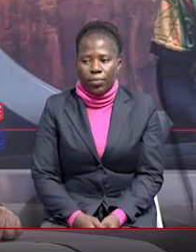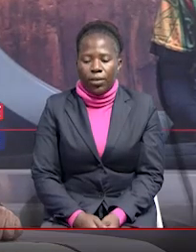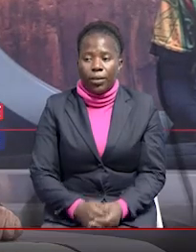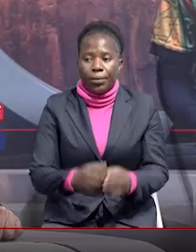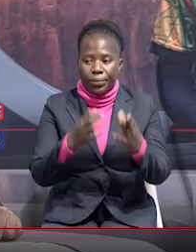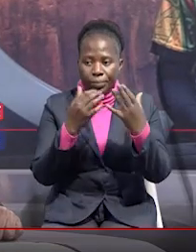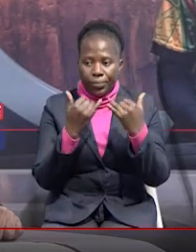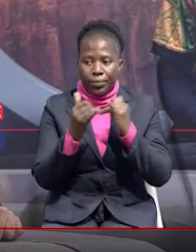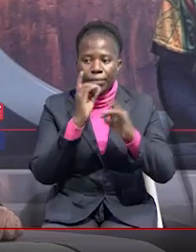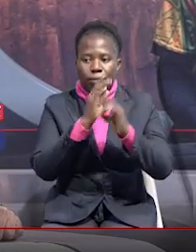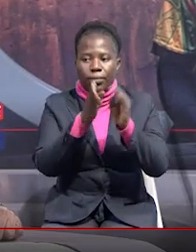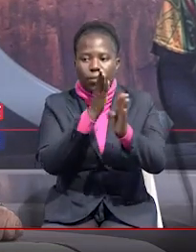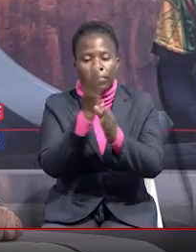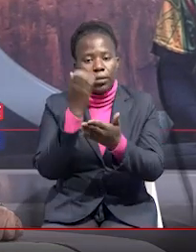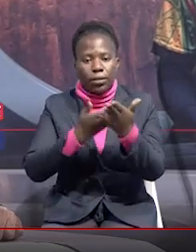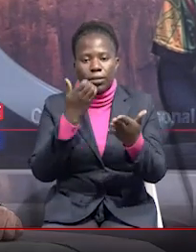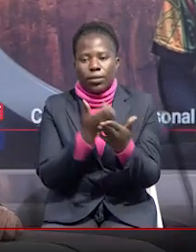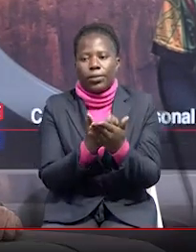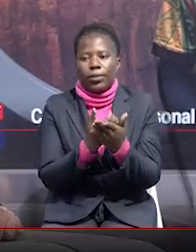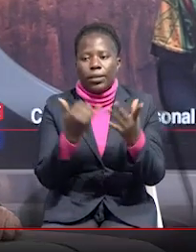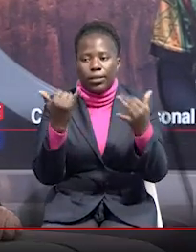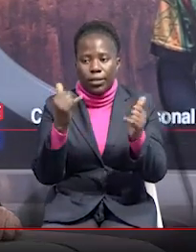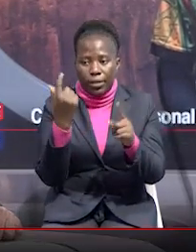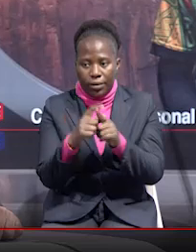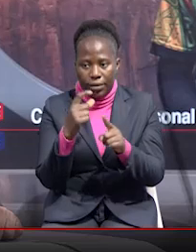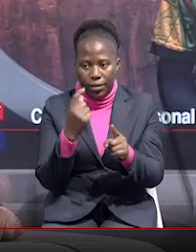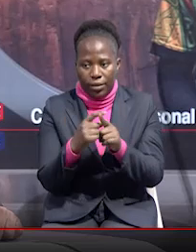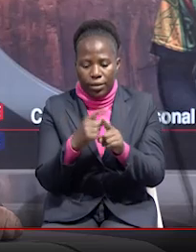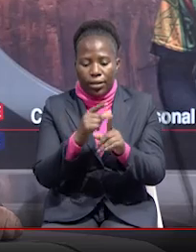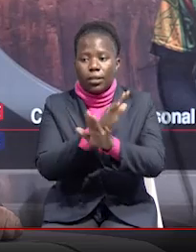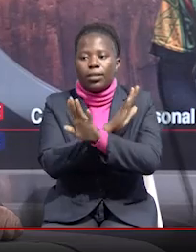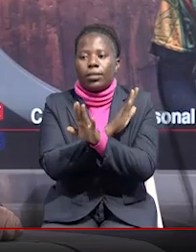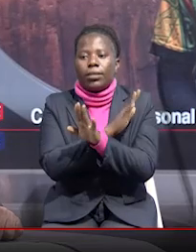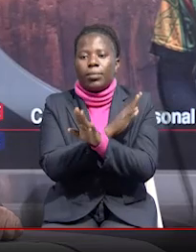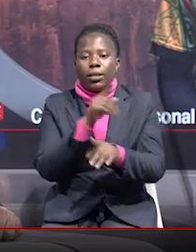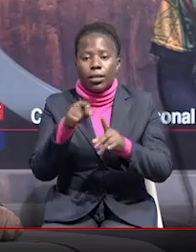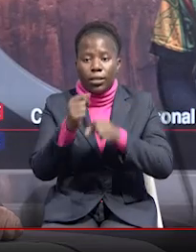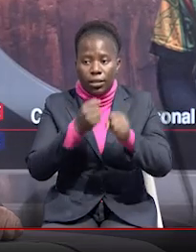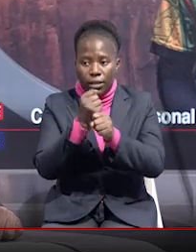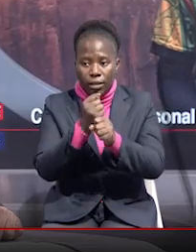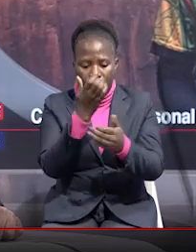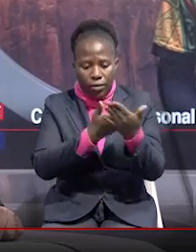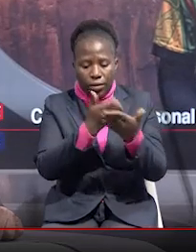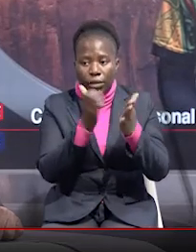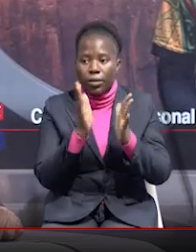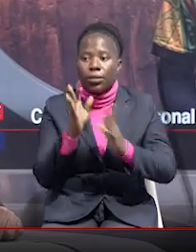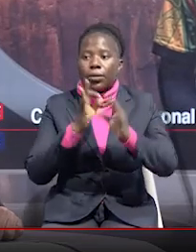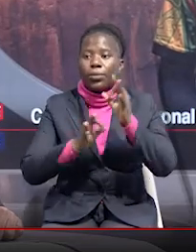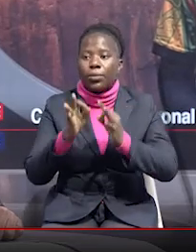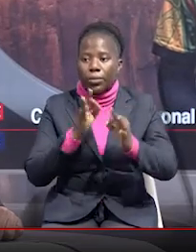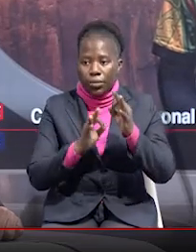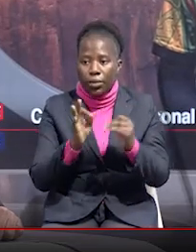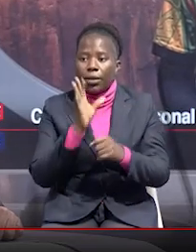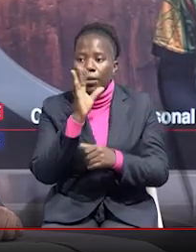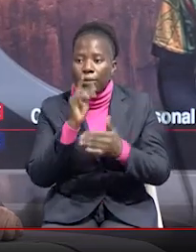let's start with the economy on the update. December in Zambia has increasingly become what economists describe as a high